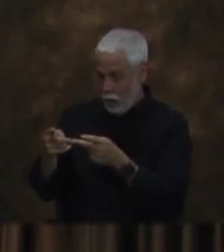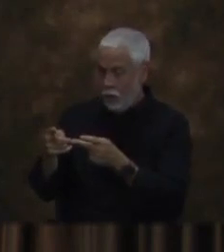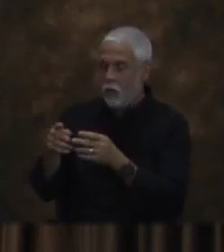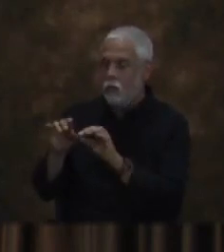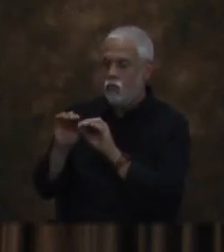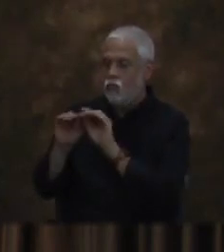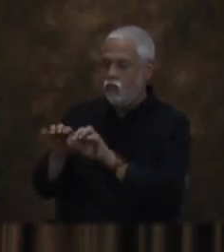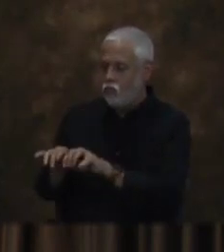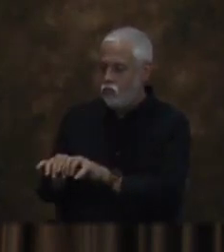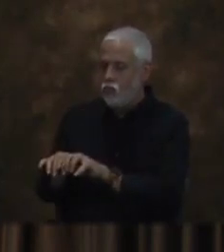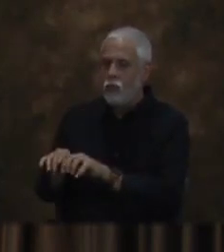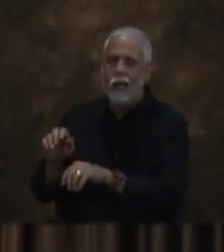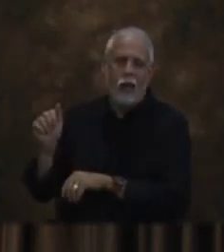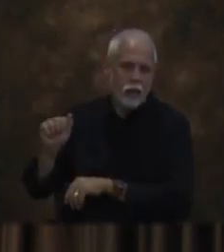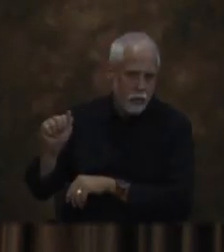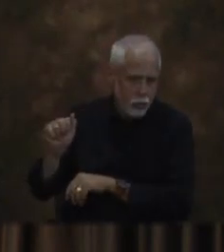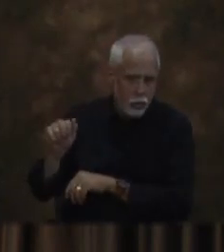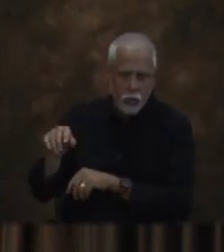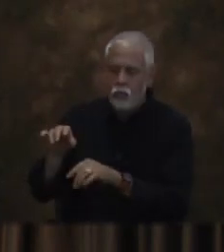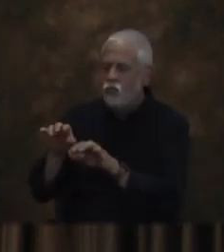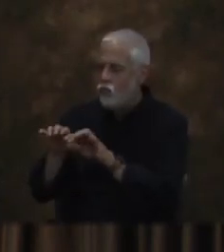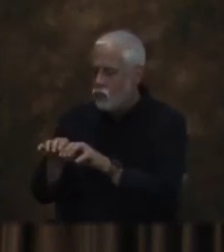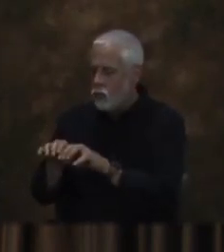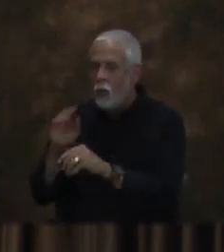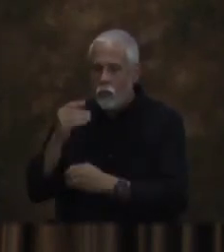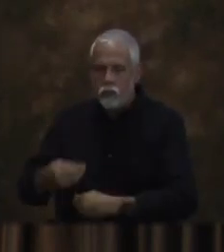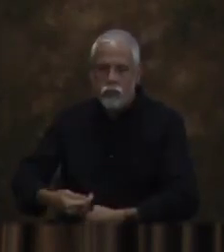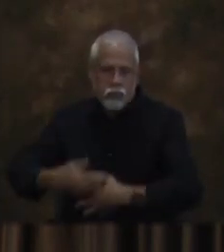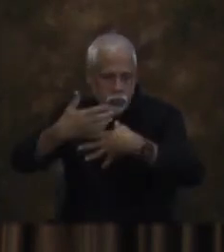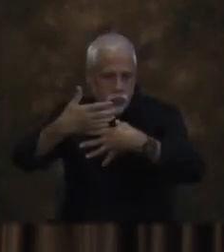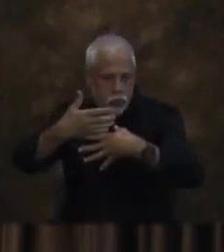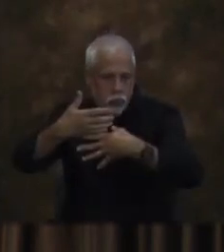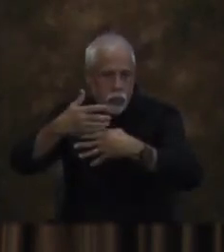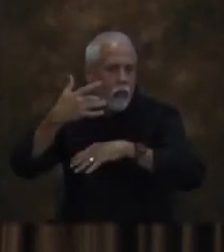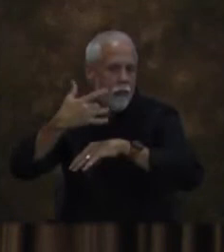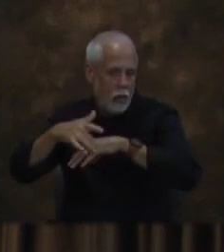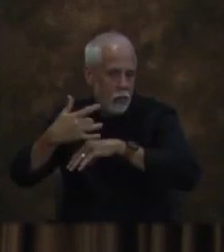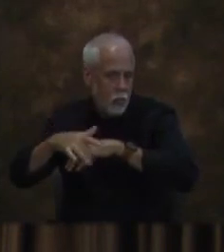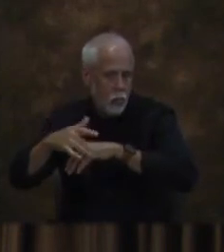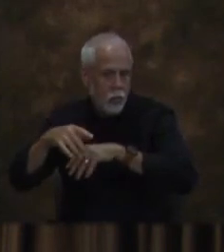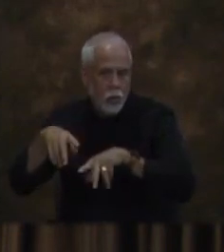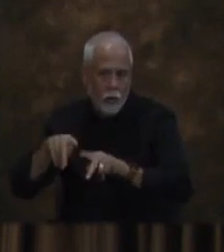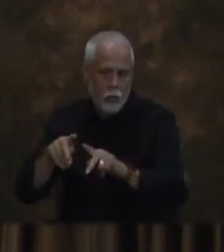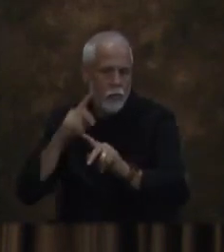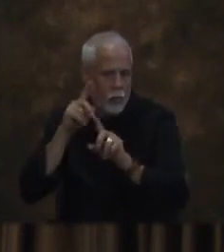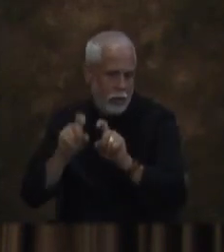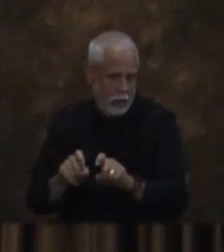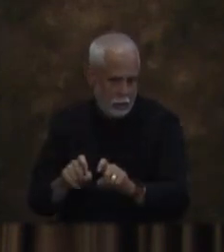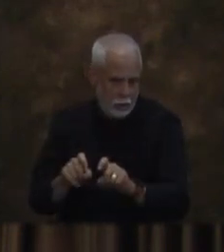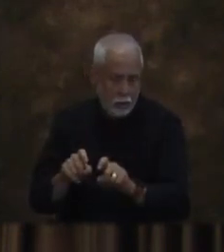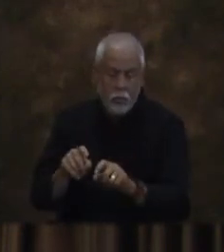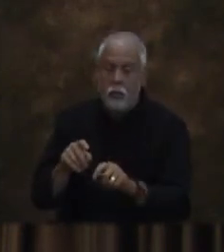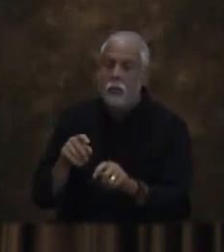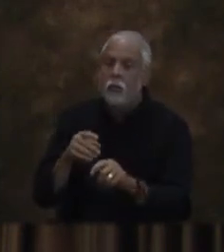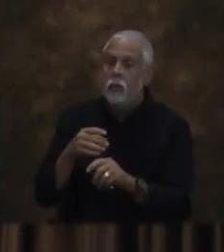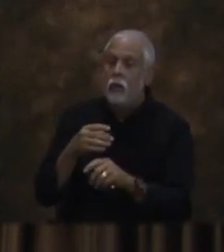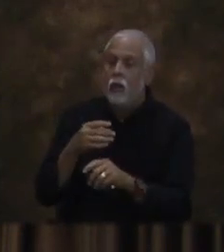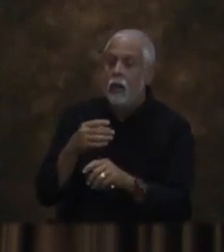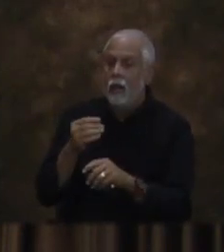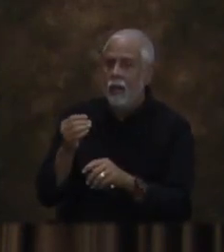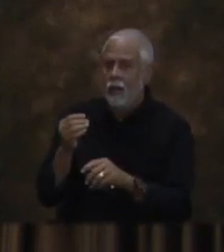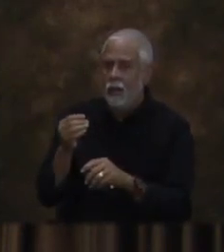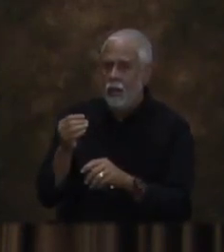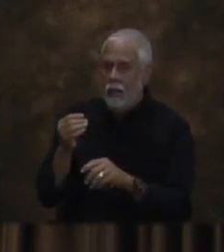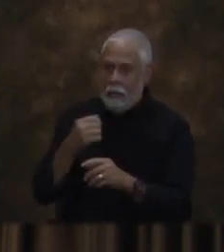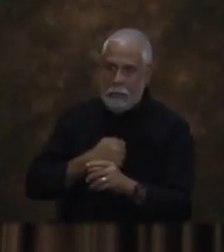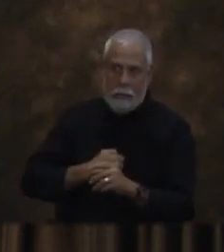in Asheville, and it will come up as an available opportunity for testing. And